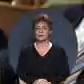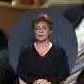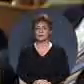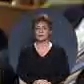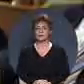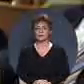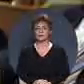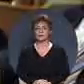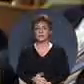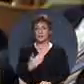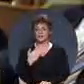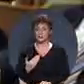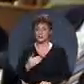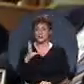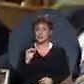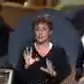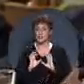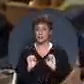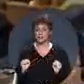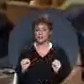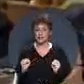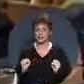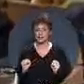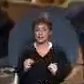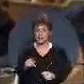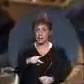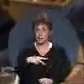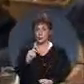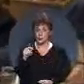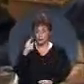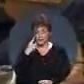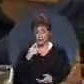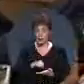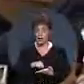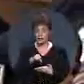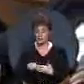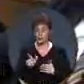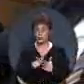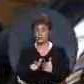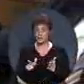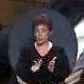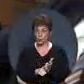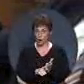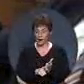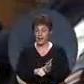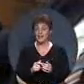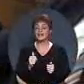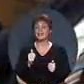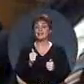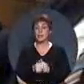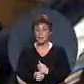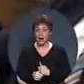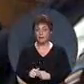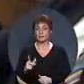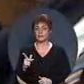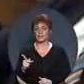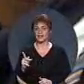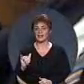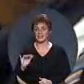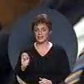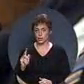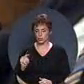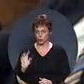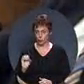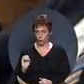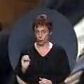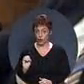Honorable Minister of the Environment. Thank you, Mr. Speaker. Mr. Speaker, our government tabled a bill that goes beyond